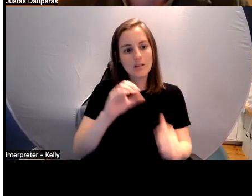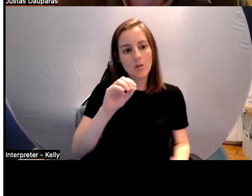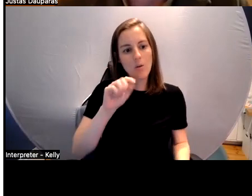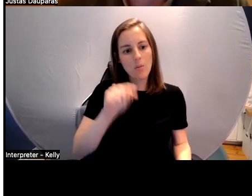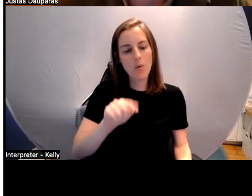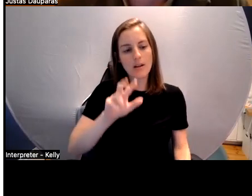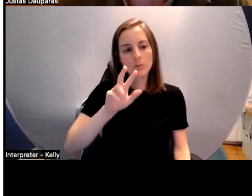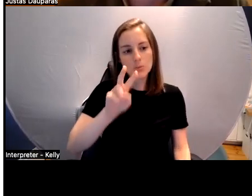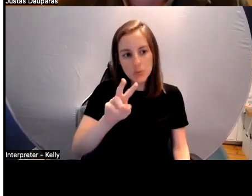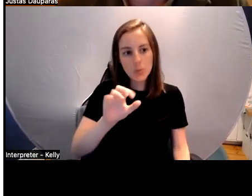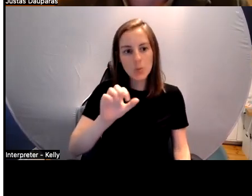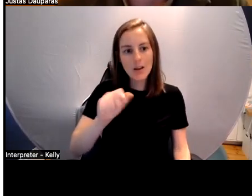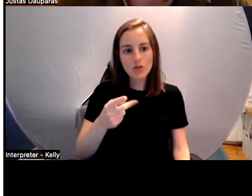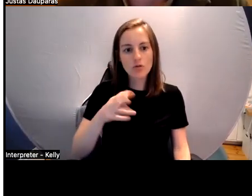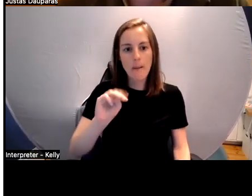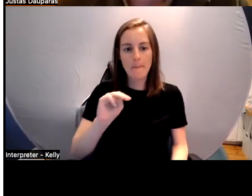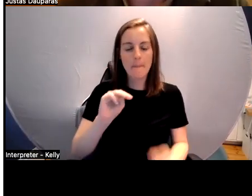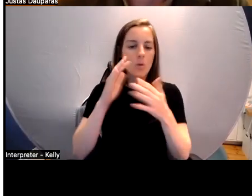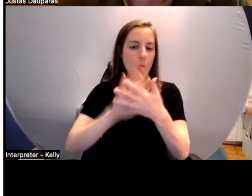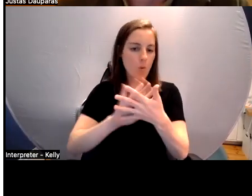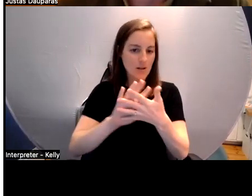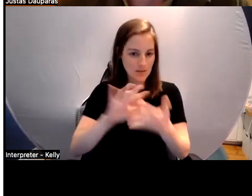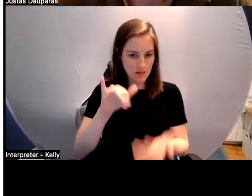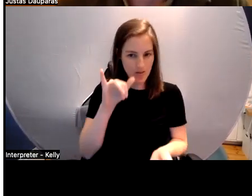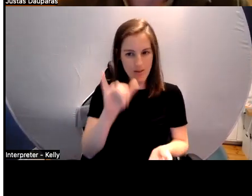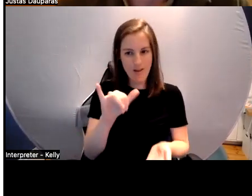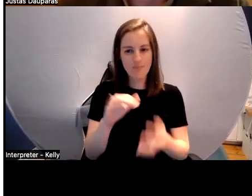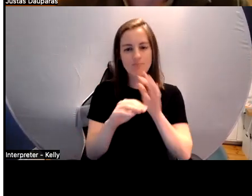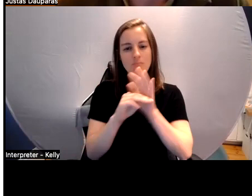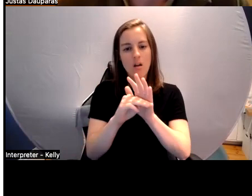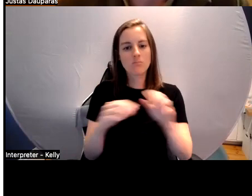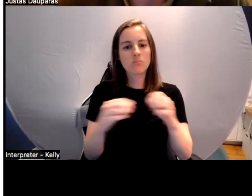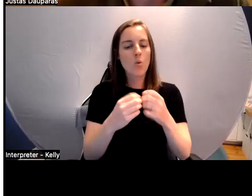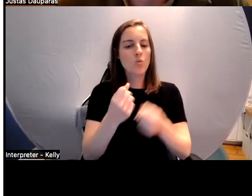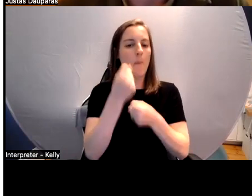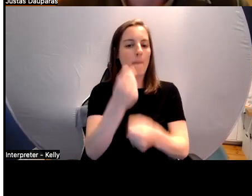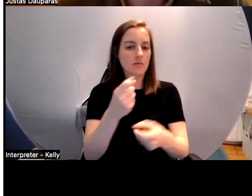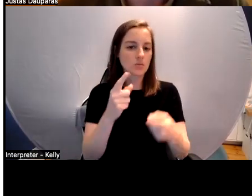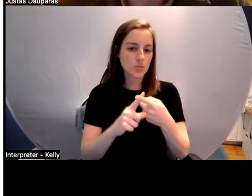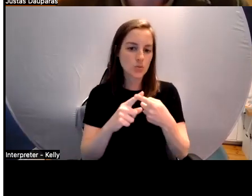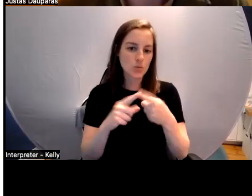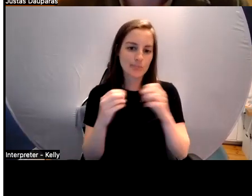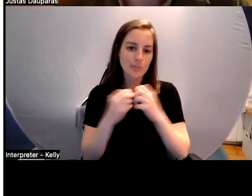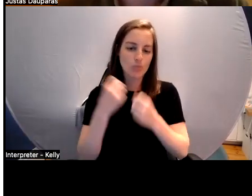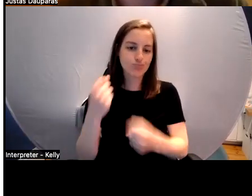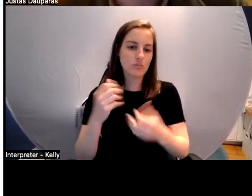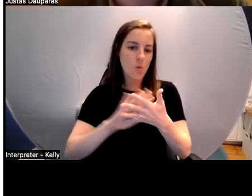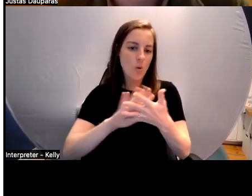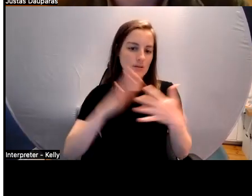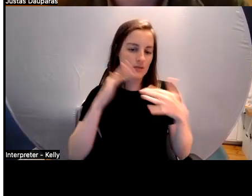noise. So those are the models that are more robust to the larger noise levels.